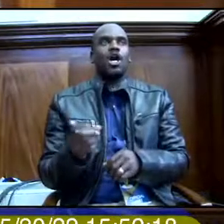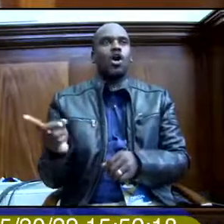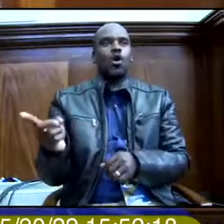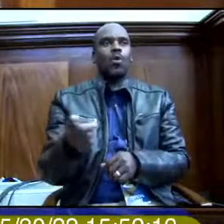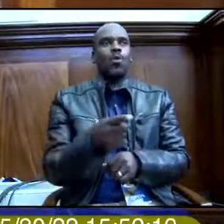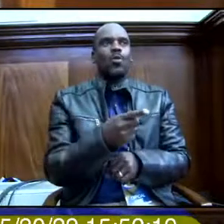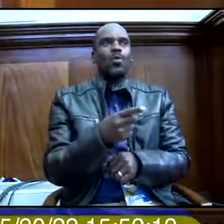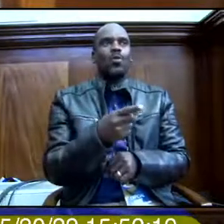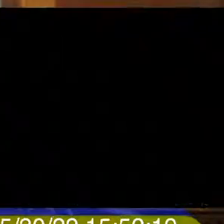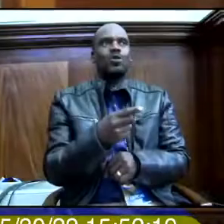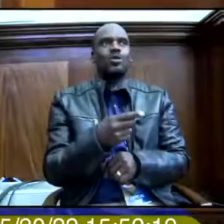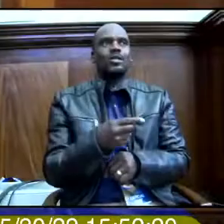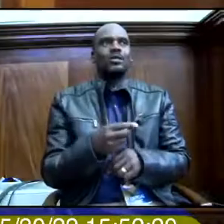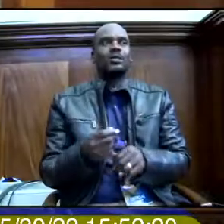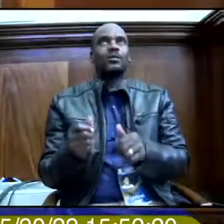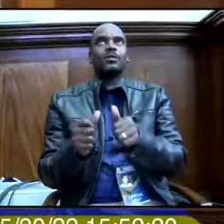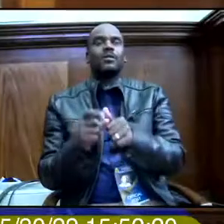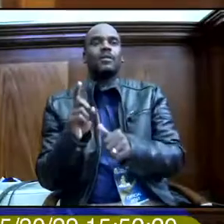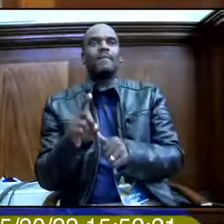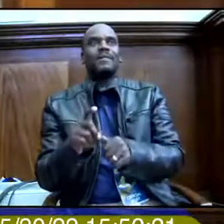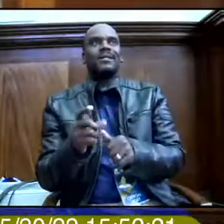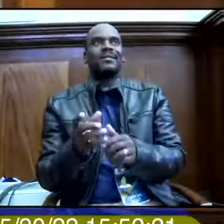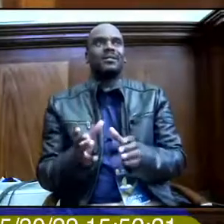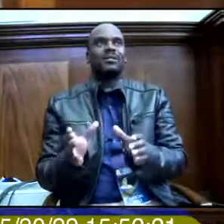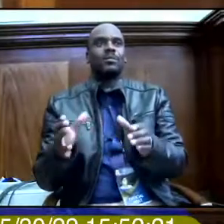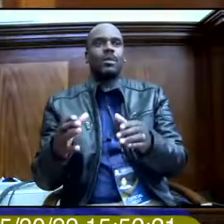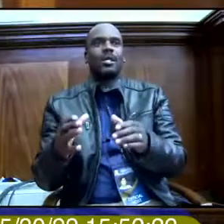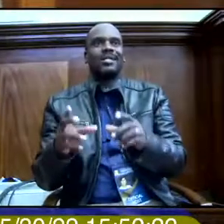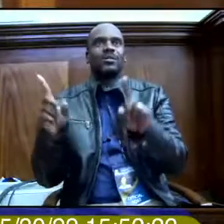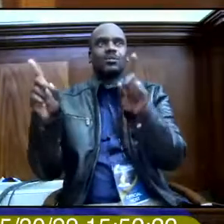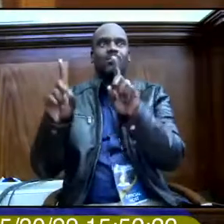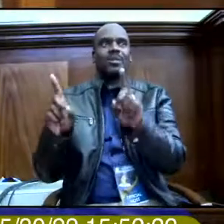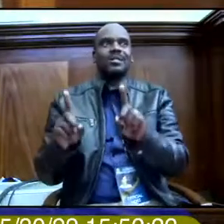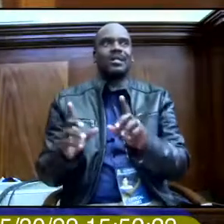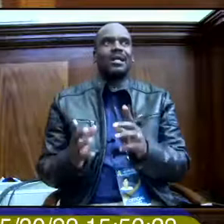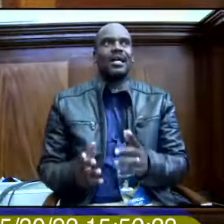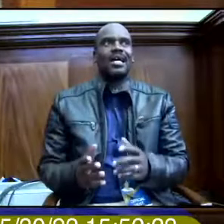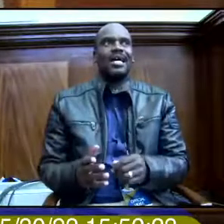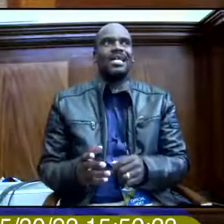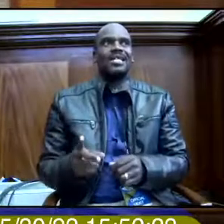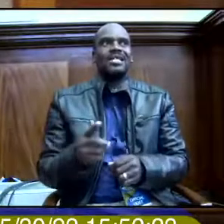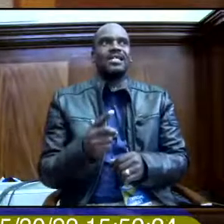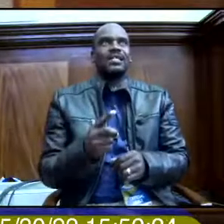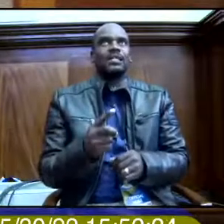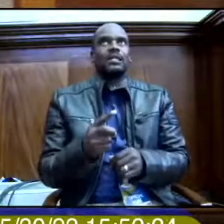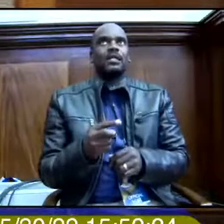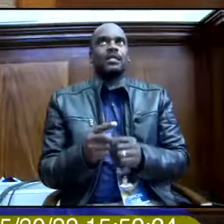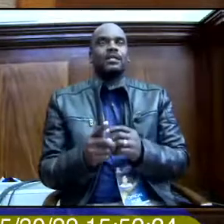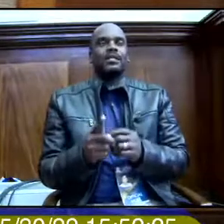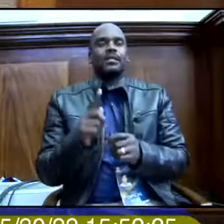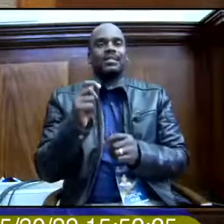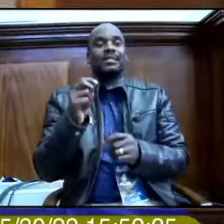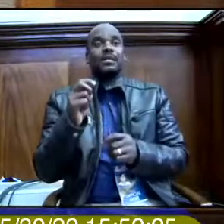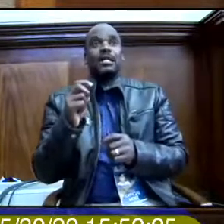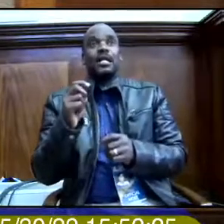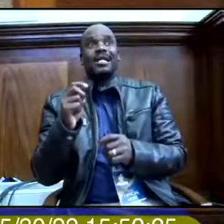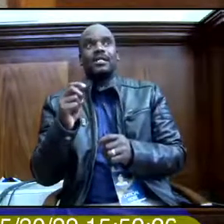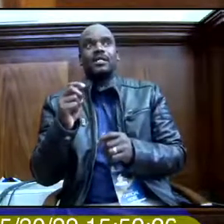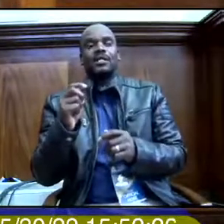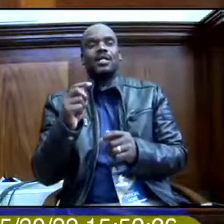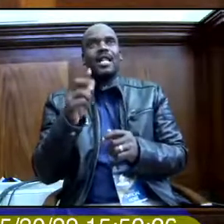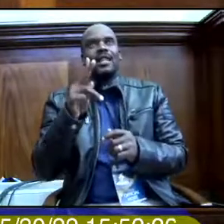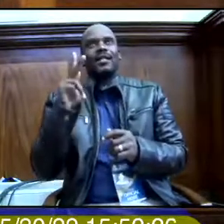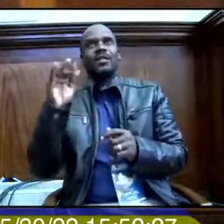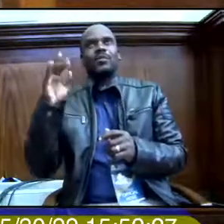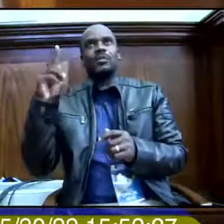relevant stakeholders must be coalesced into a specialized multi-disciplinary task force in order to clamp down